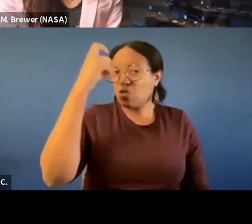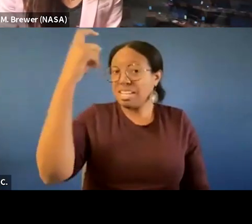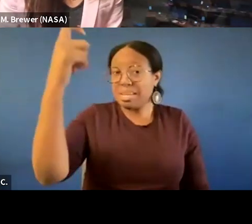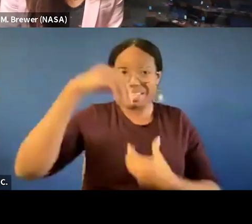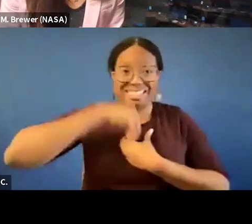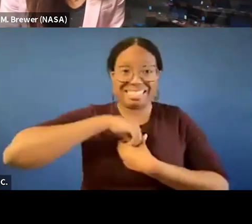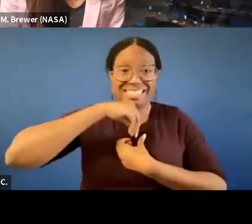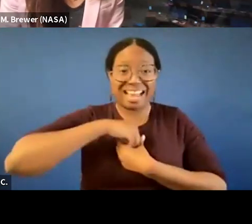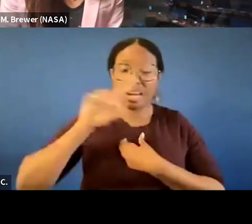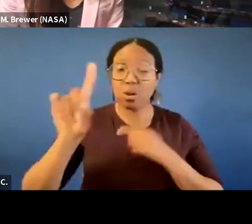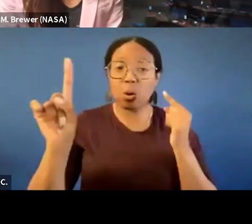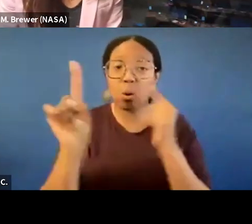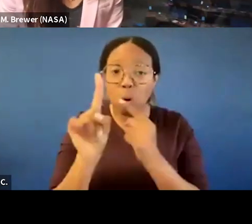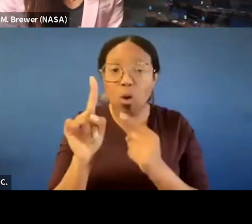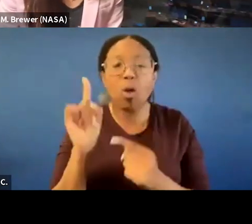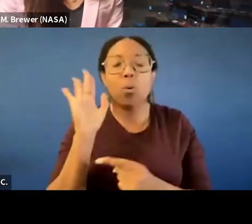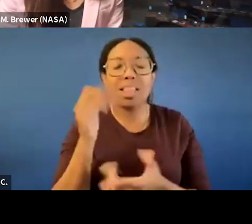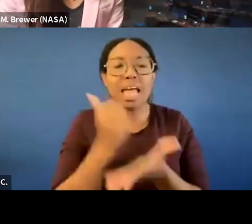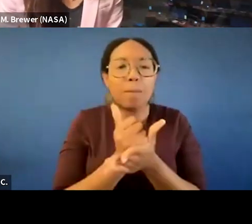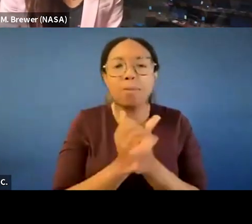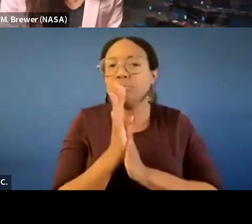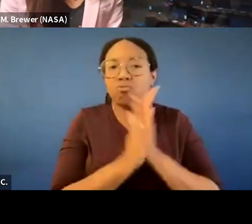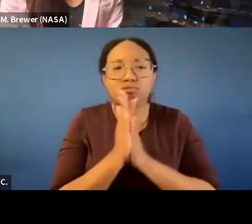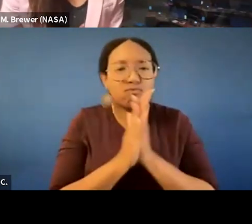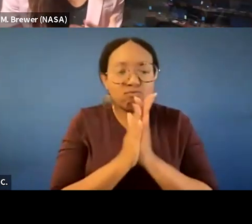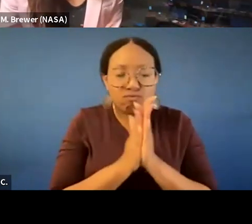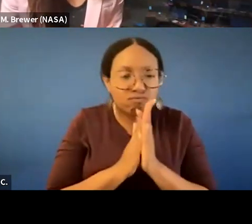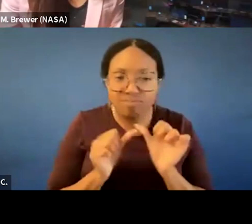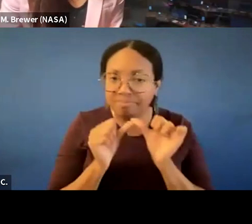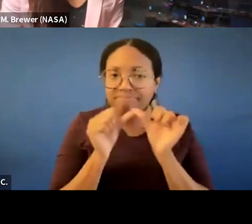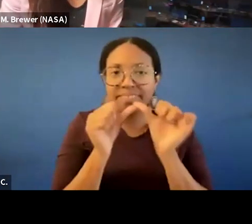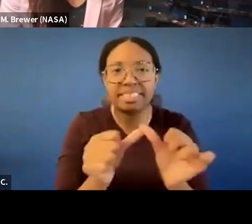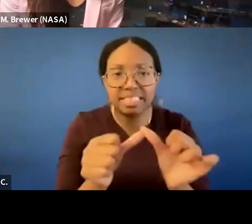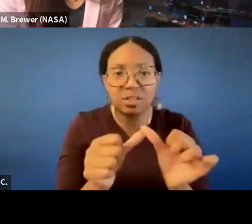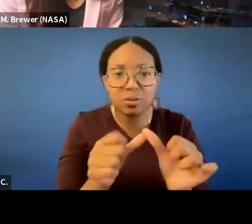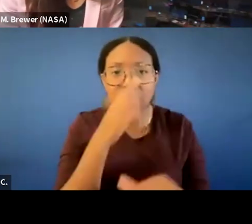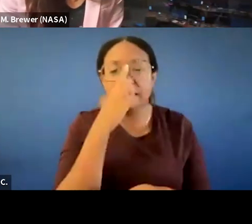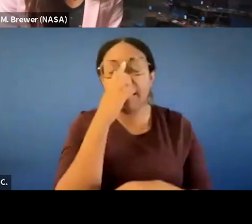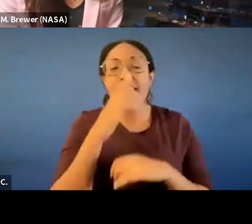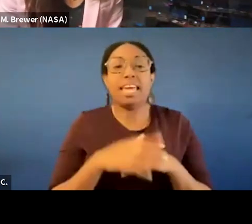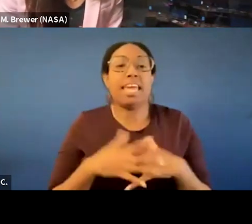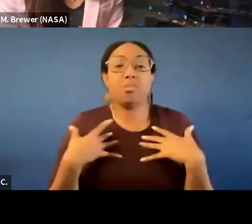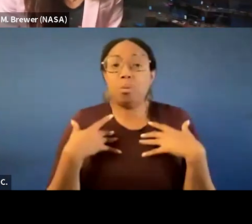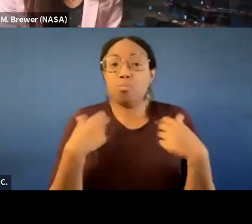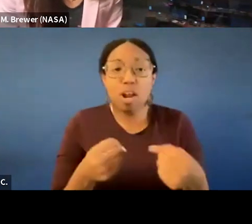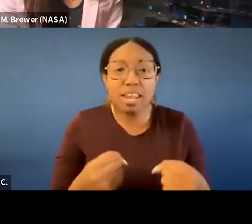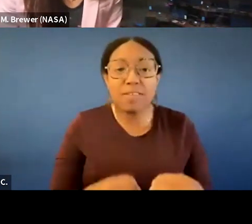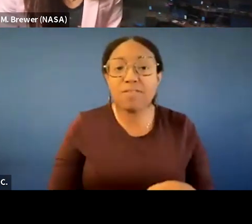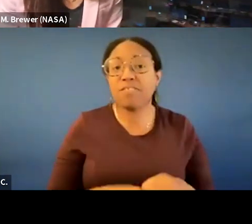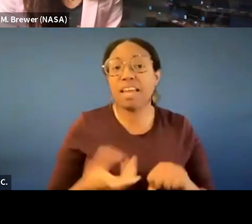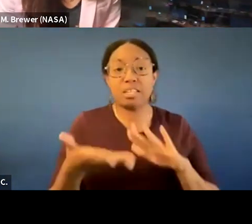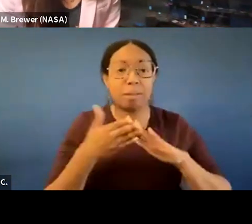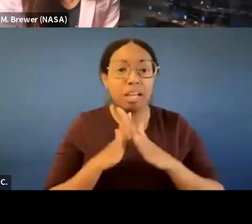and it's going to give you your voice so that you have the confidence to go out and ask for what you deserve and to be who it is that you're meant to be.